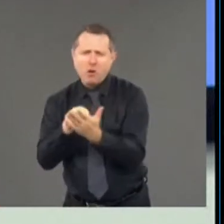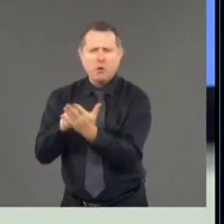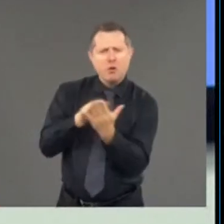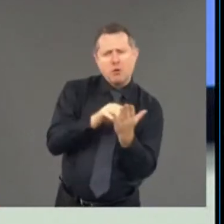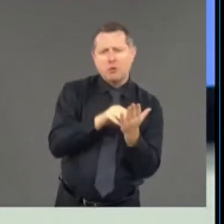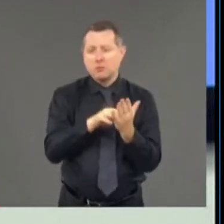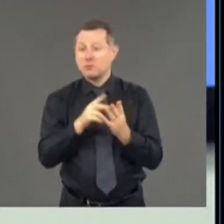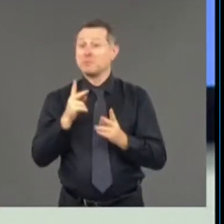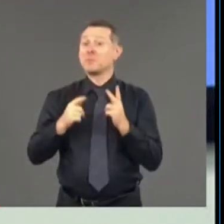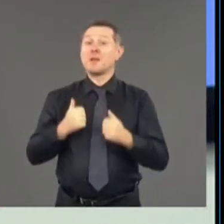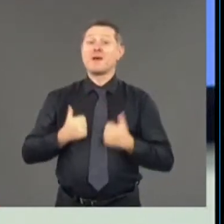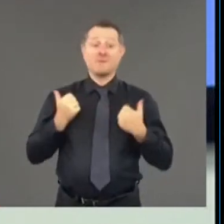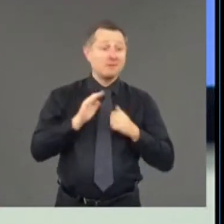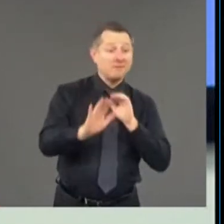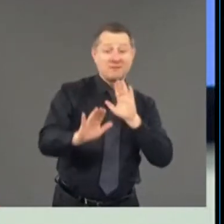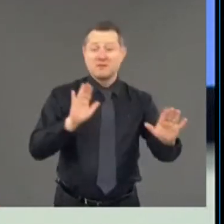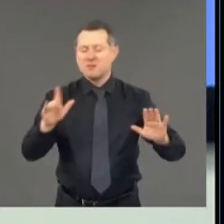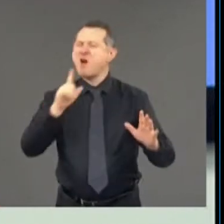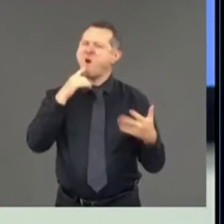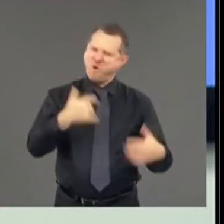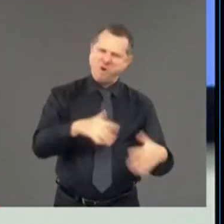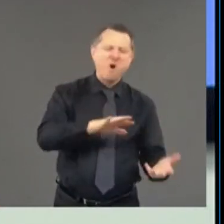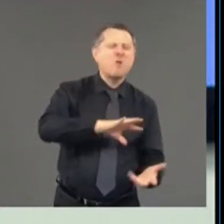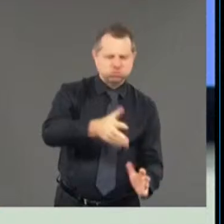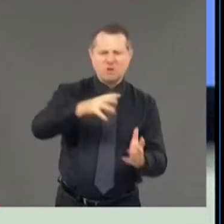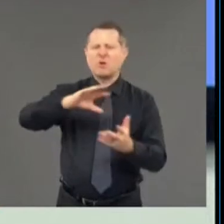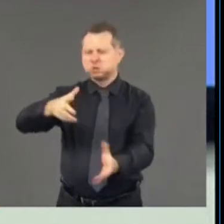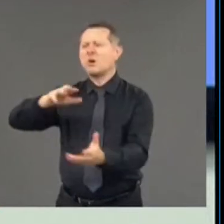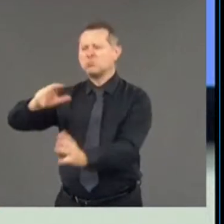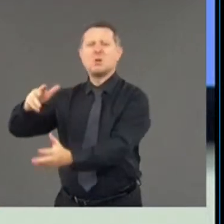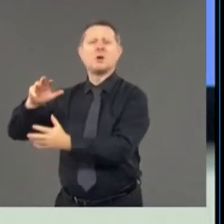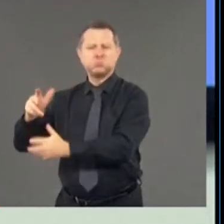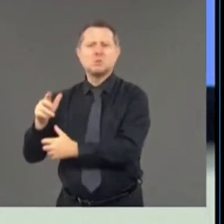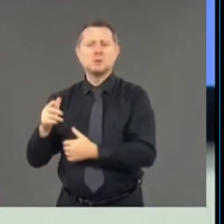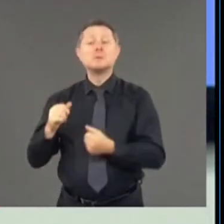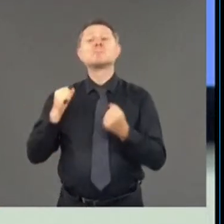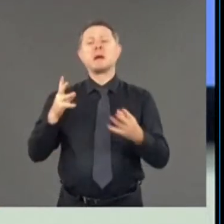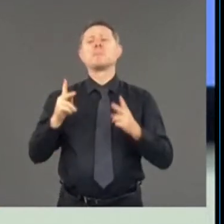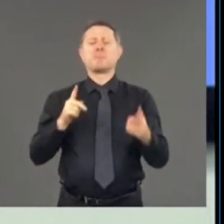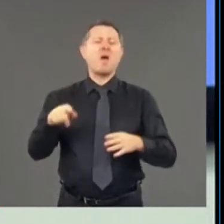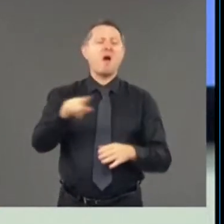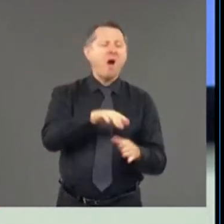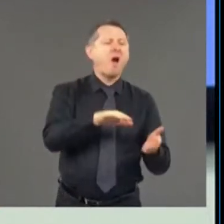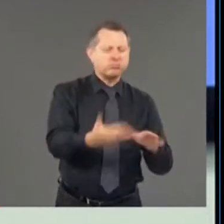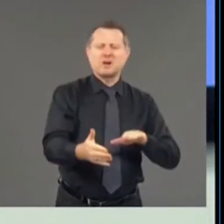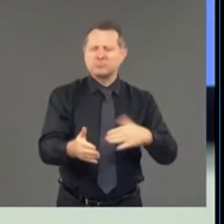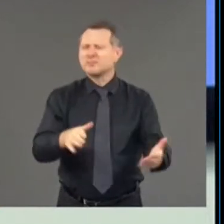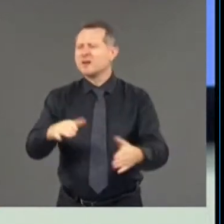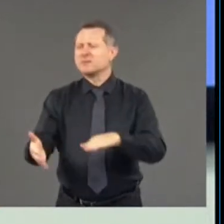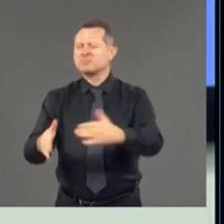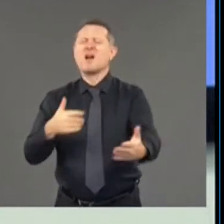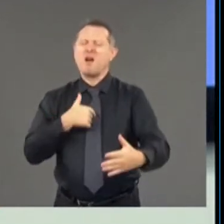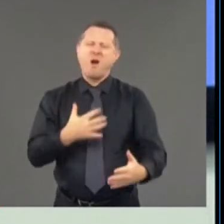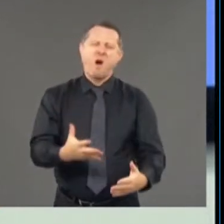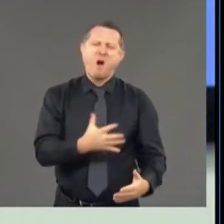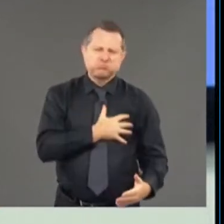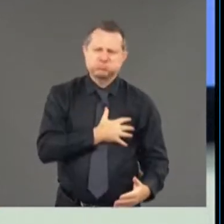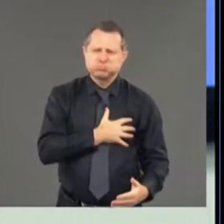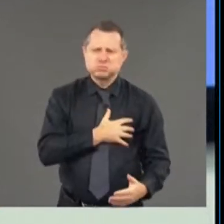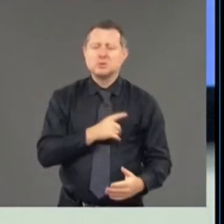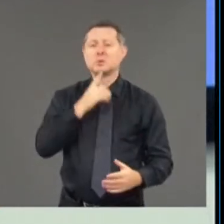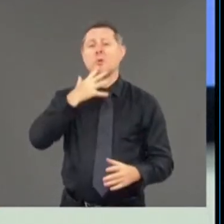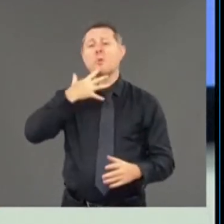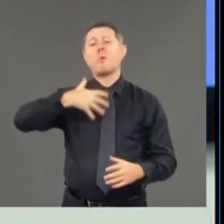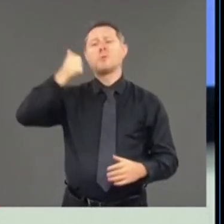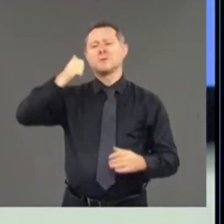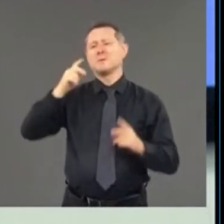lives. And I know it has taken away way too many lives, young and old, previously healthy, and those who are ill.